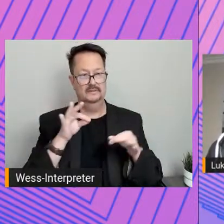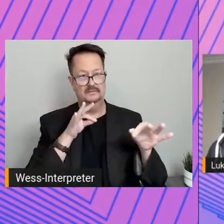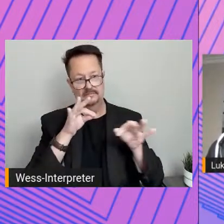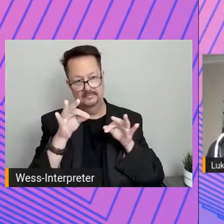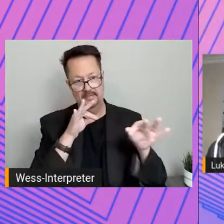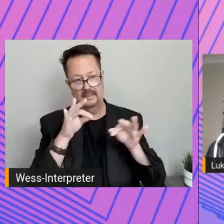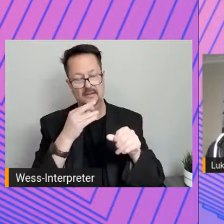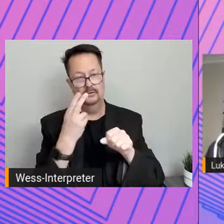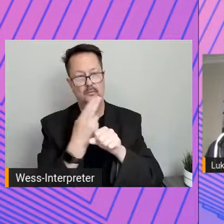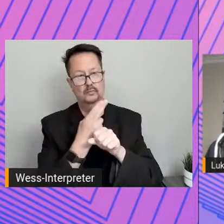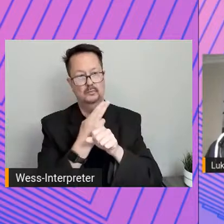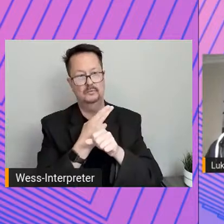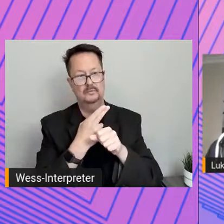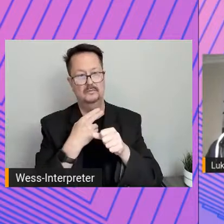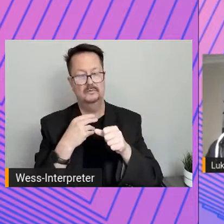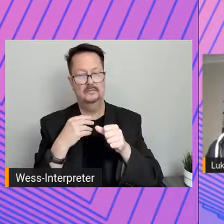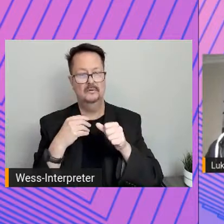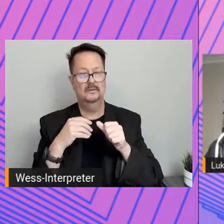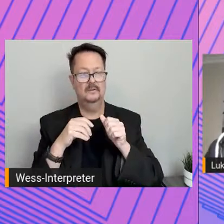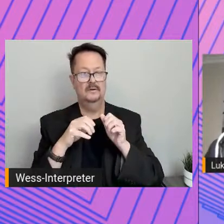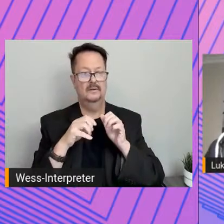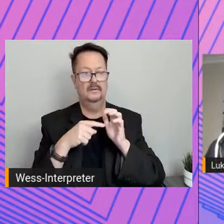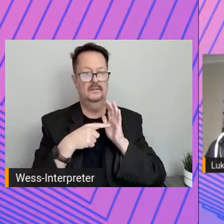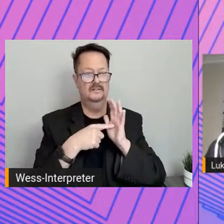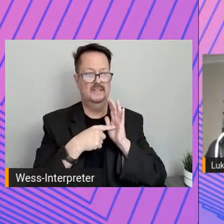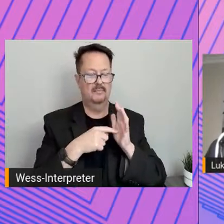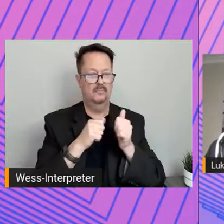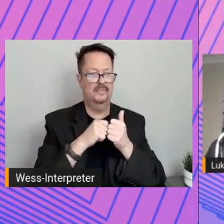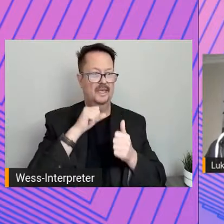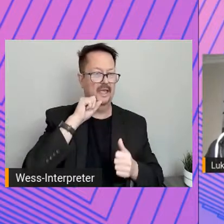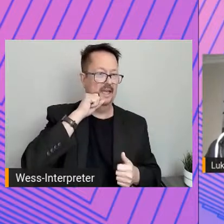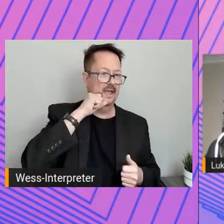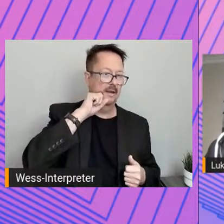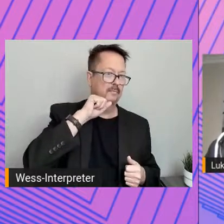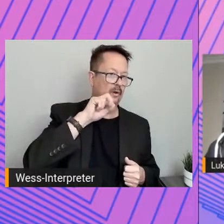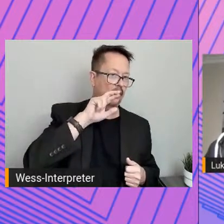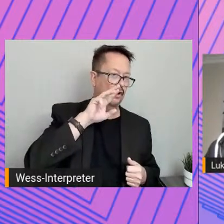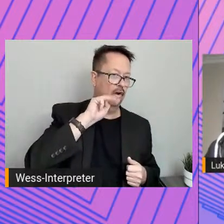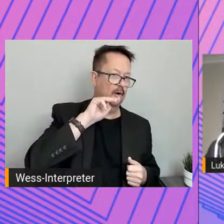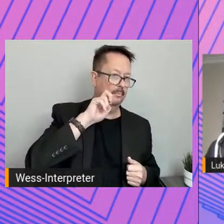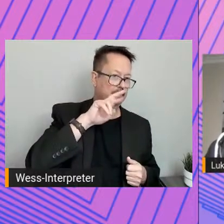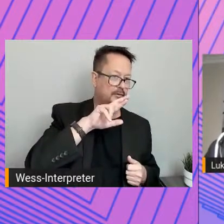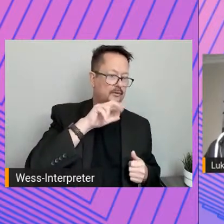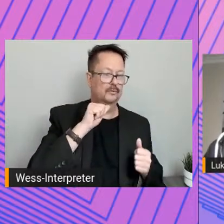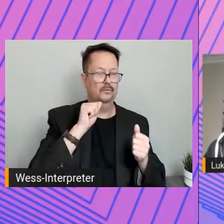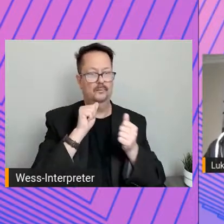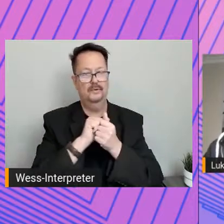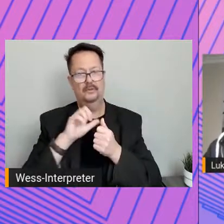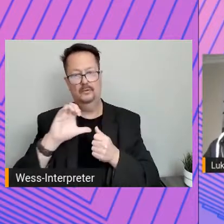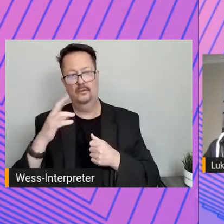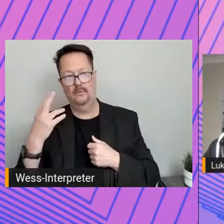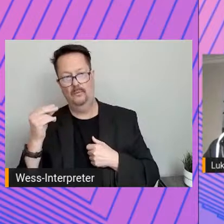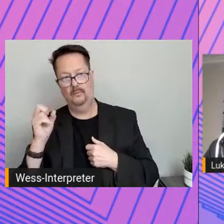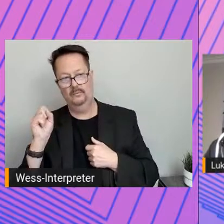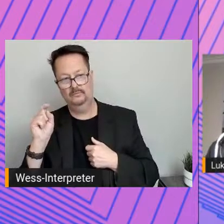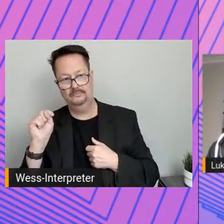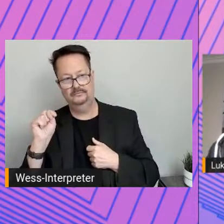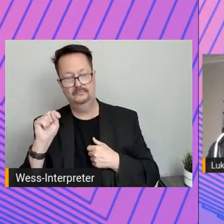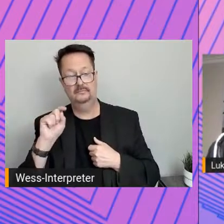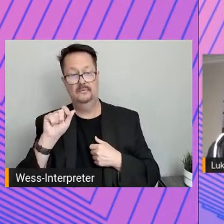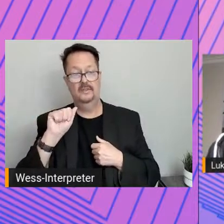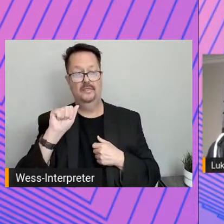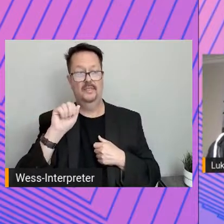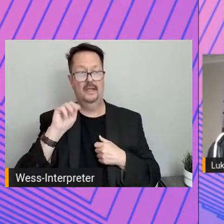the example of using AppArmor with your K3s hosts. And you could essentially store your configurations for the AppArmor profiles